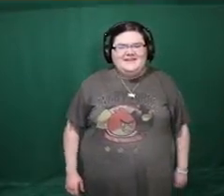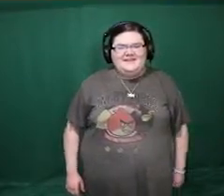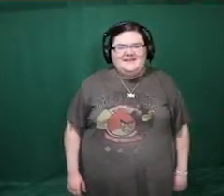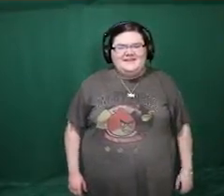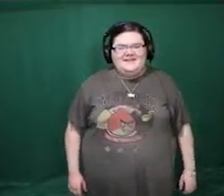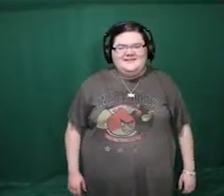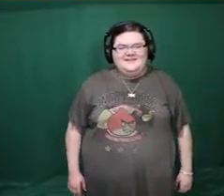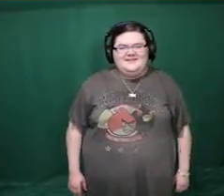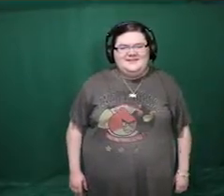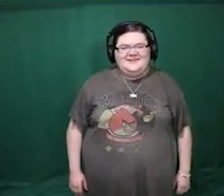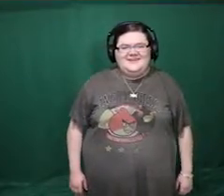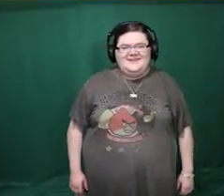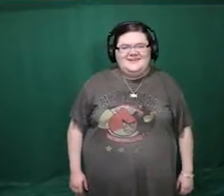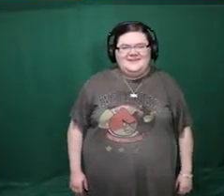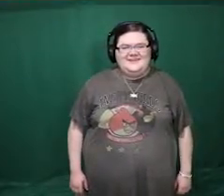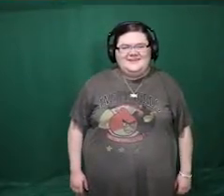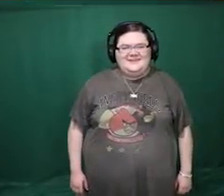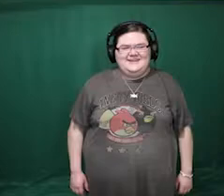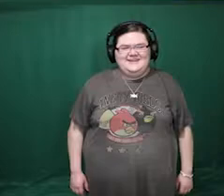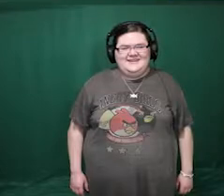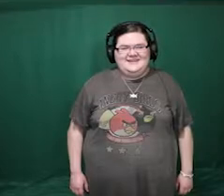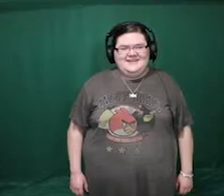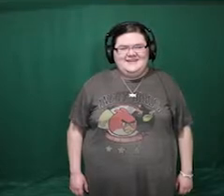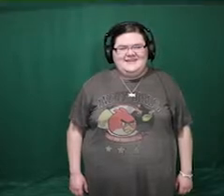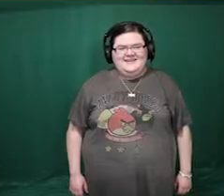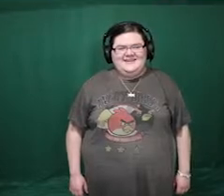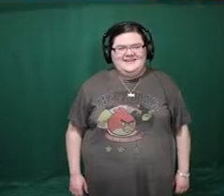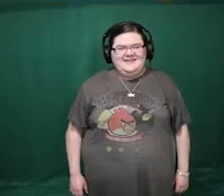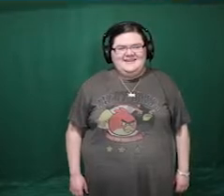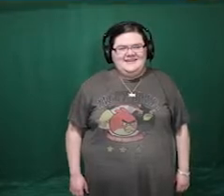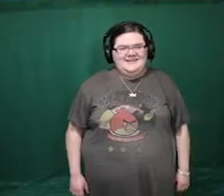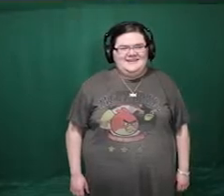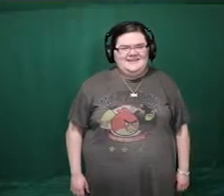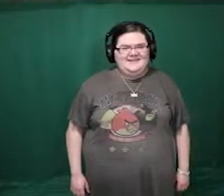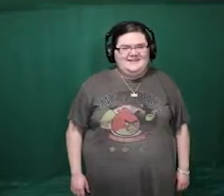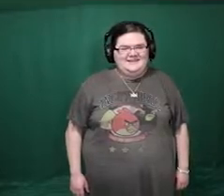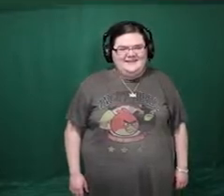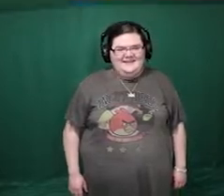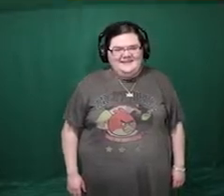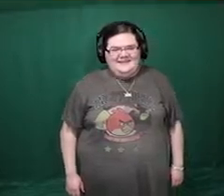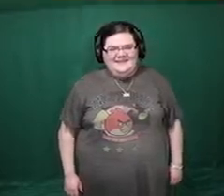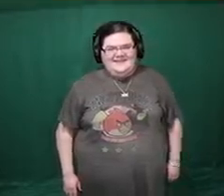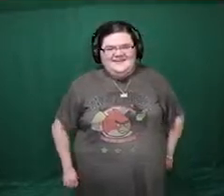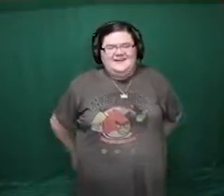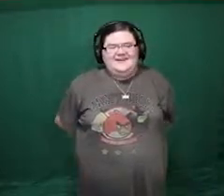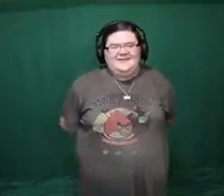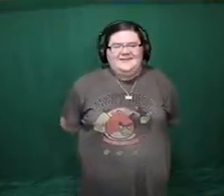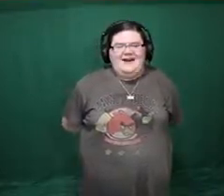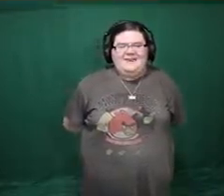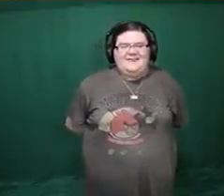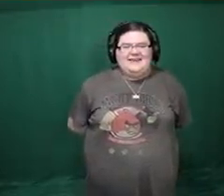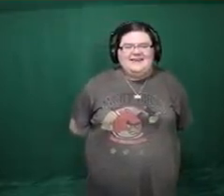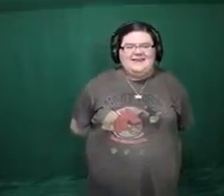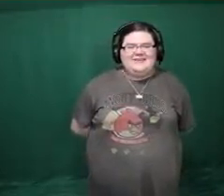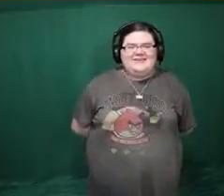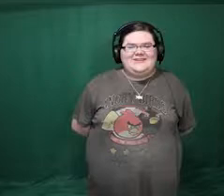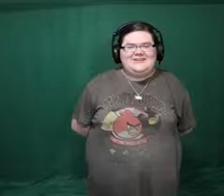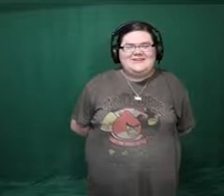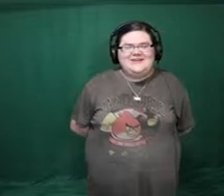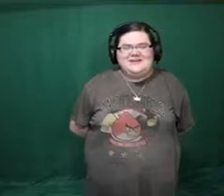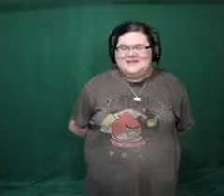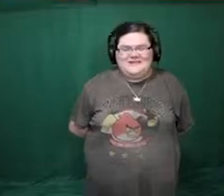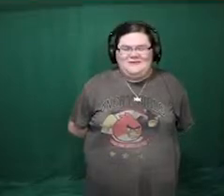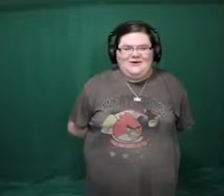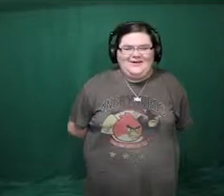Two goals. Oh, my God. Three in quick succession. Unreal stuff. Oh my God! Oh the wow! Blues have they literally